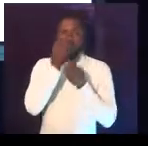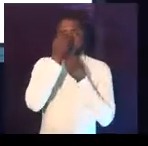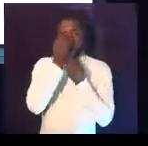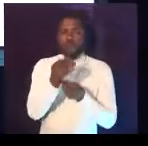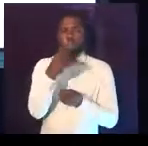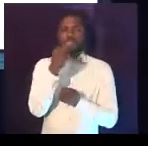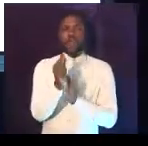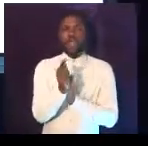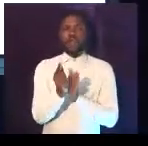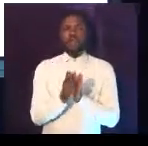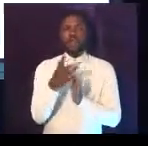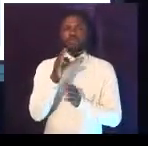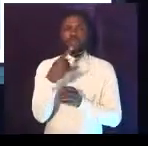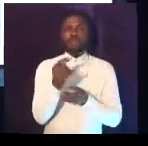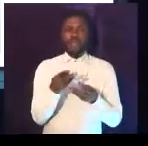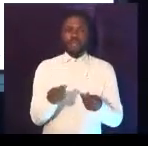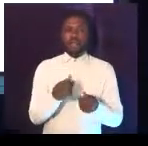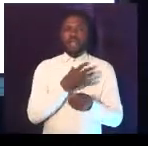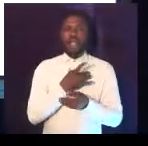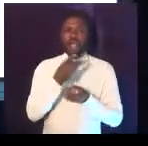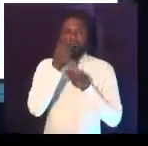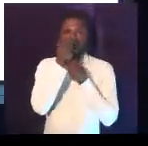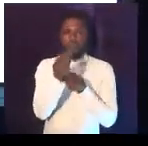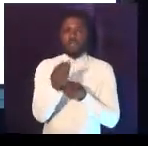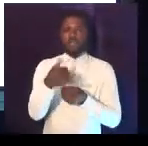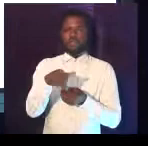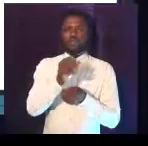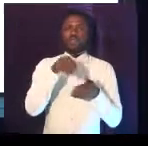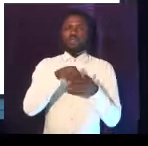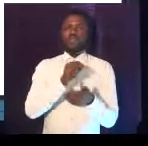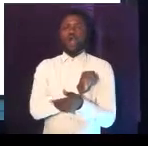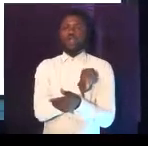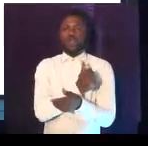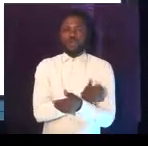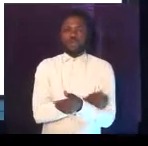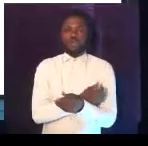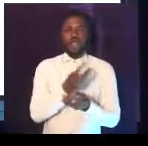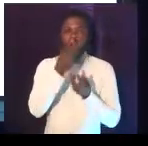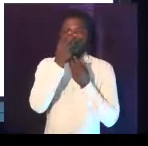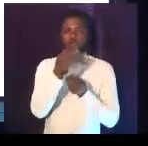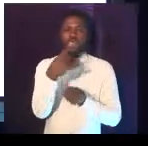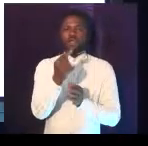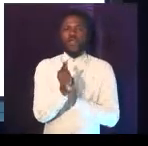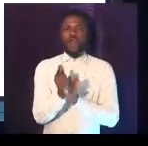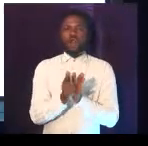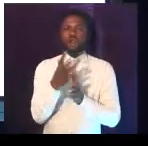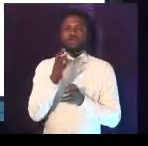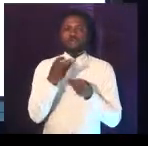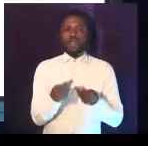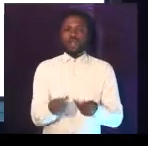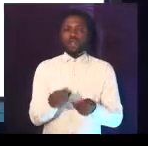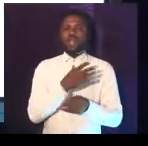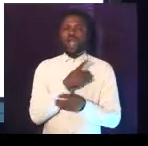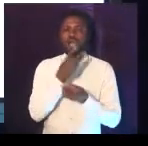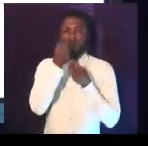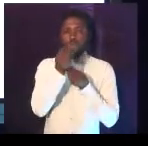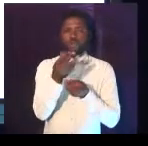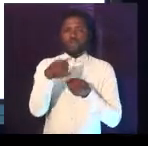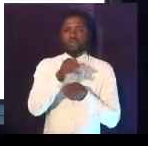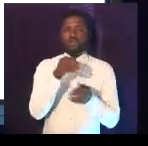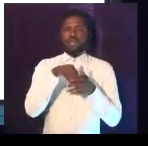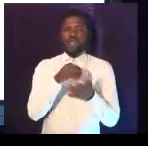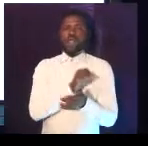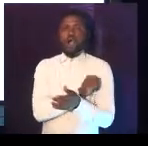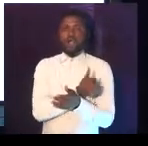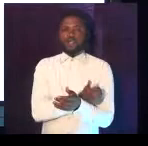1, obey the laws of the land and obey those in authority. Obey the laws of the land